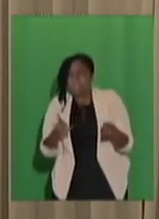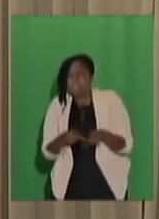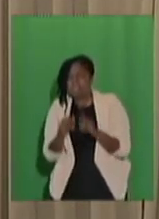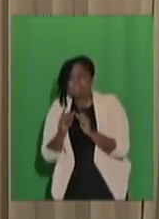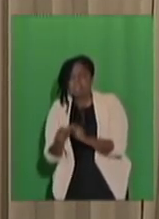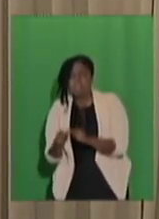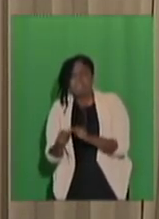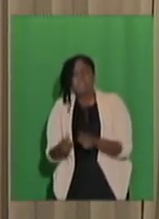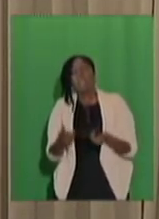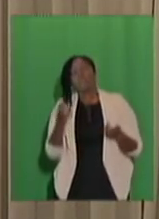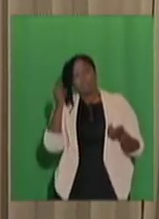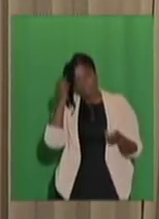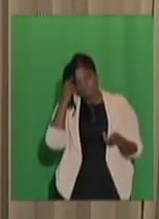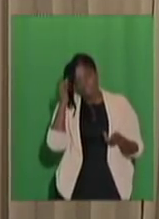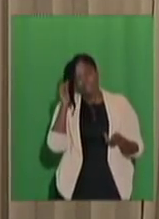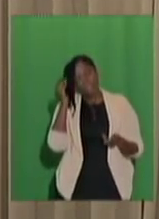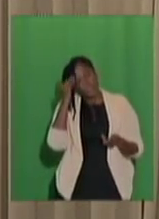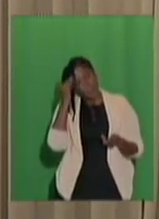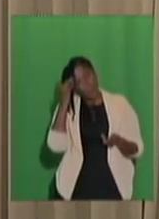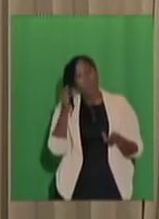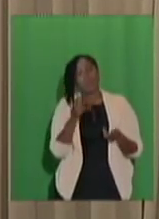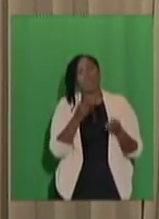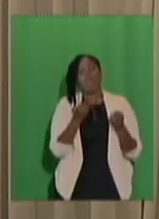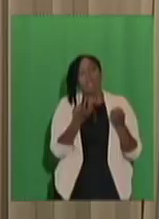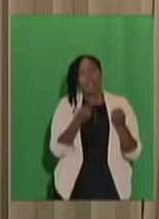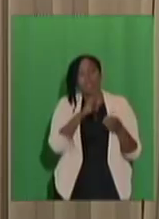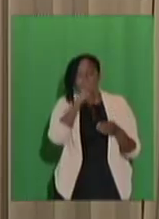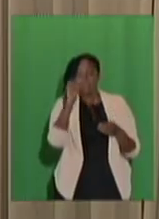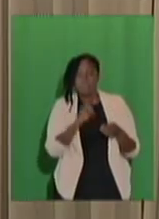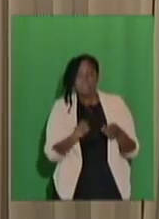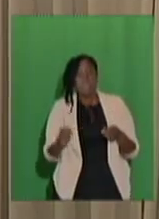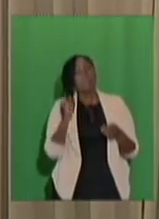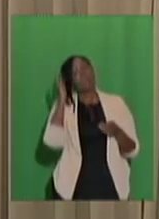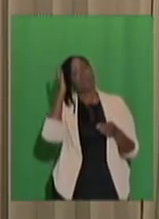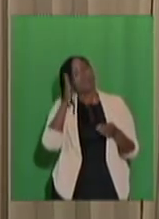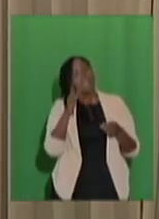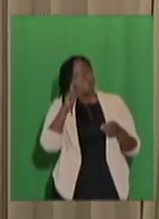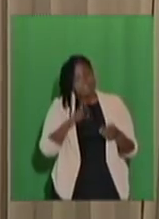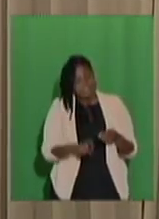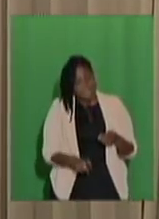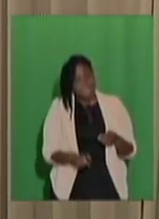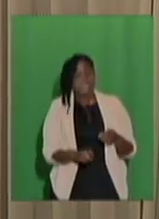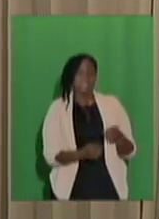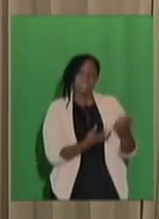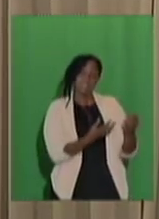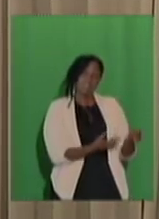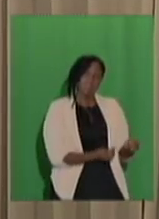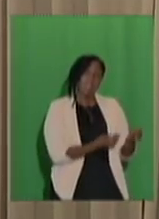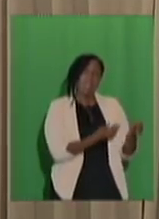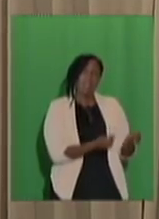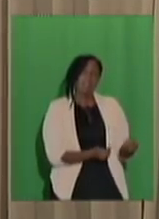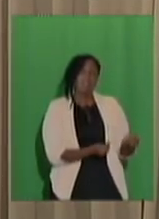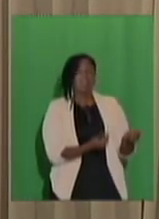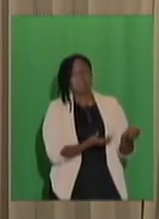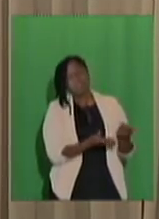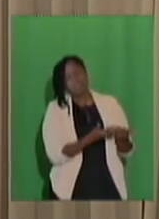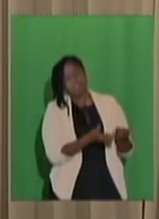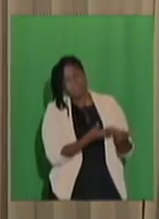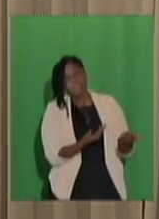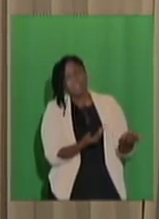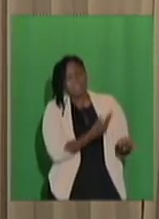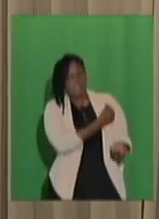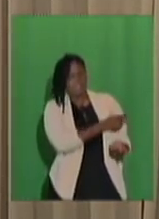a benchmark as to what percent of them will possibly need minor hospital care, being mild